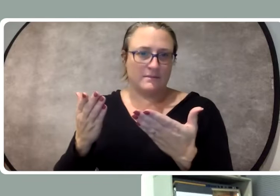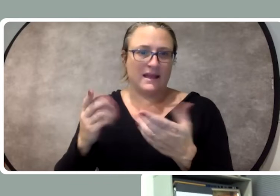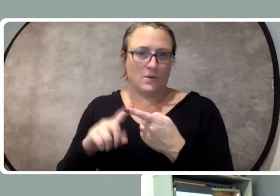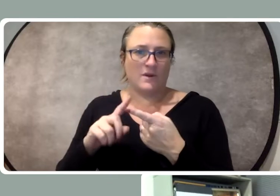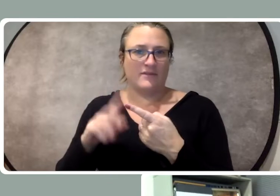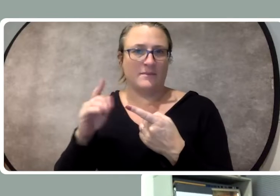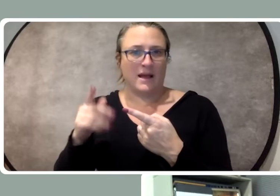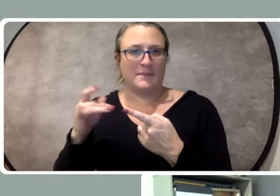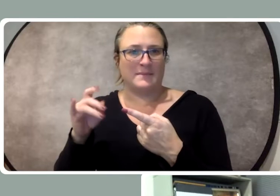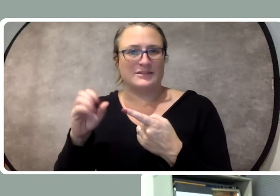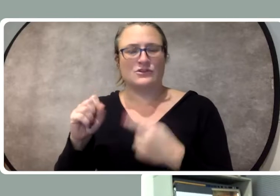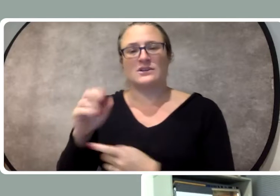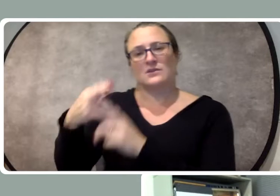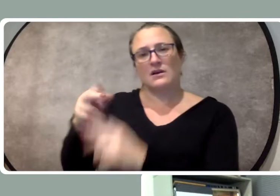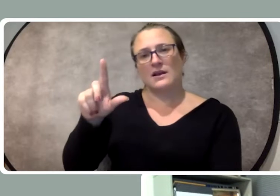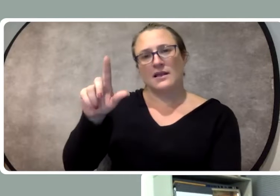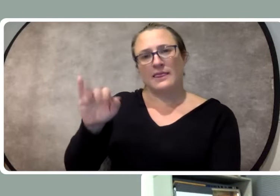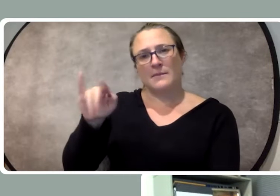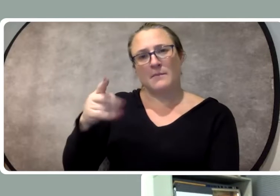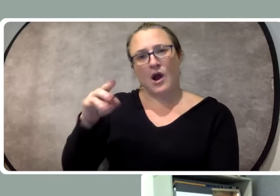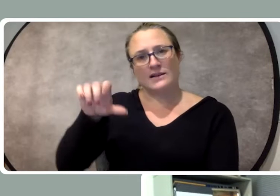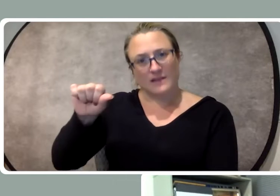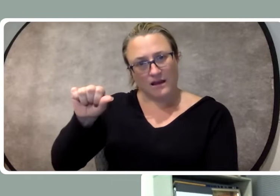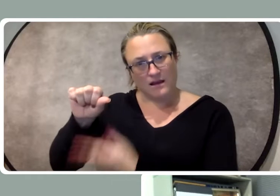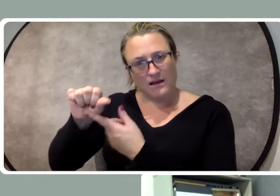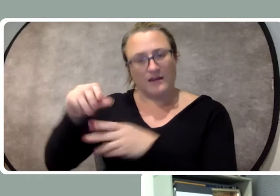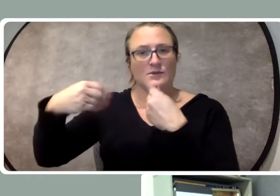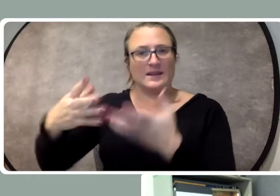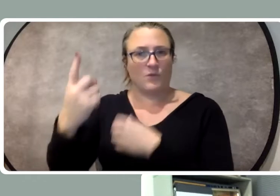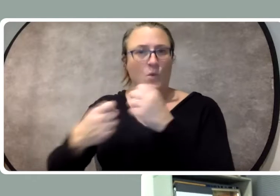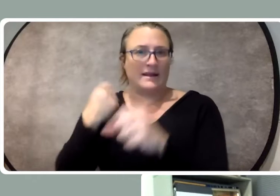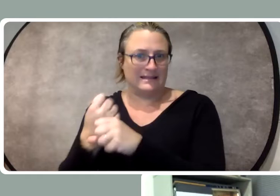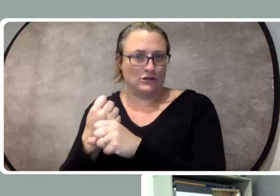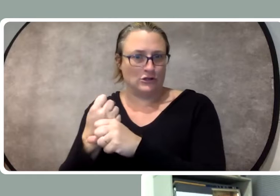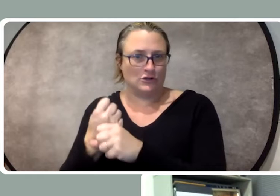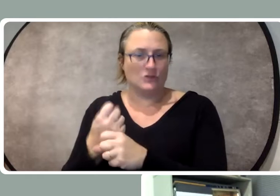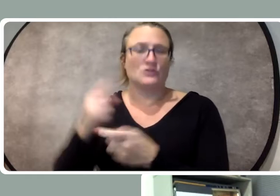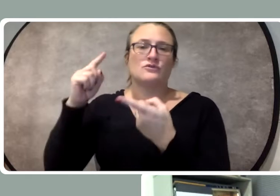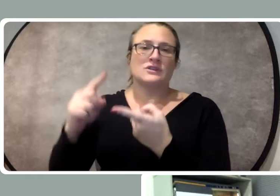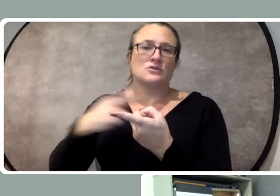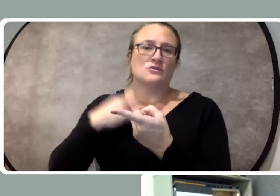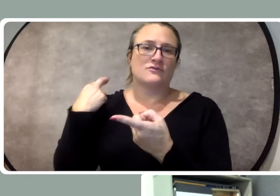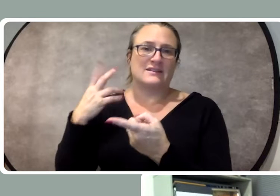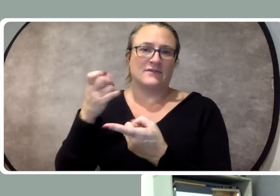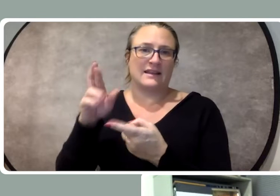inhibitors, Lynparza, to be given for 1 year to reduce the risk of the cancer coming back.